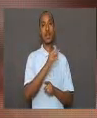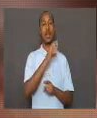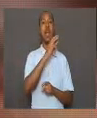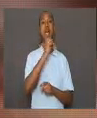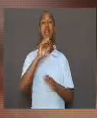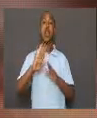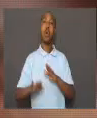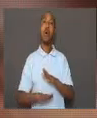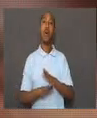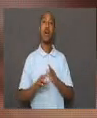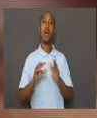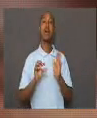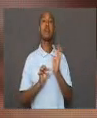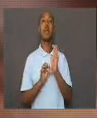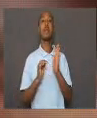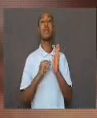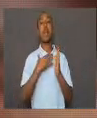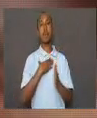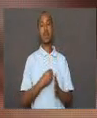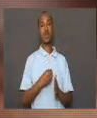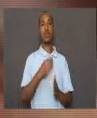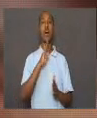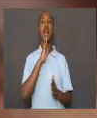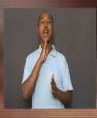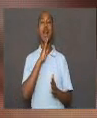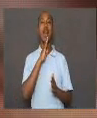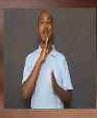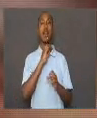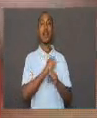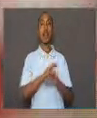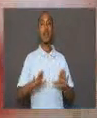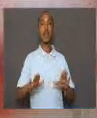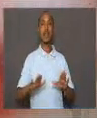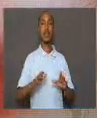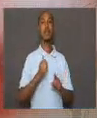lower members of alkaline earth metals.